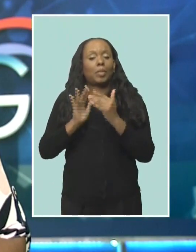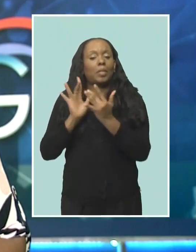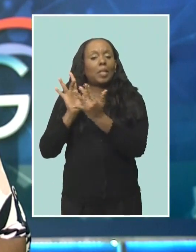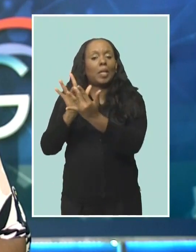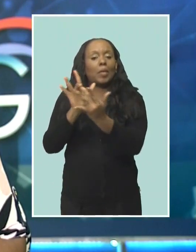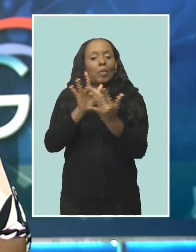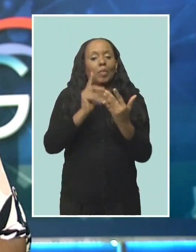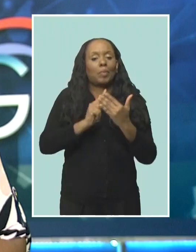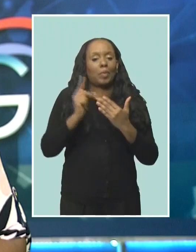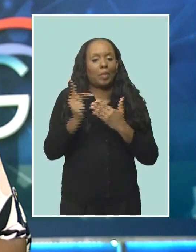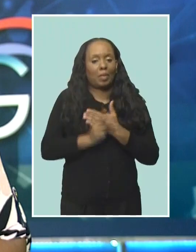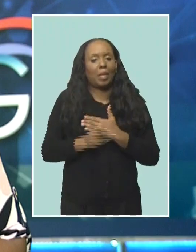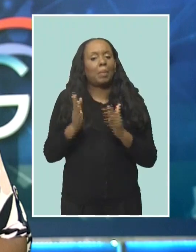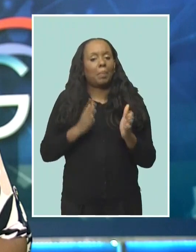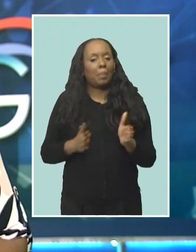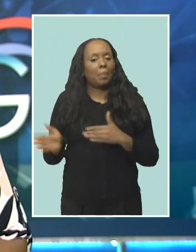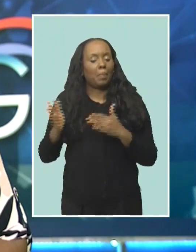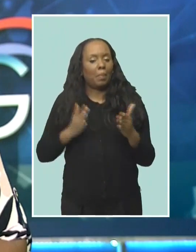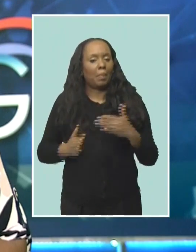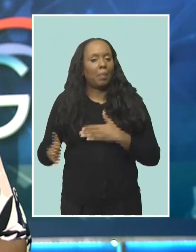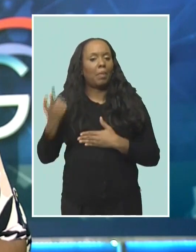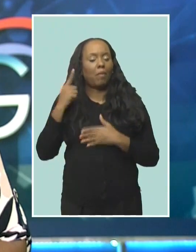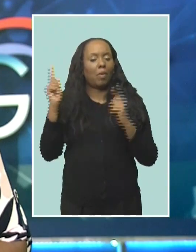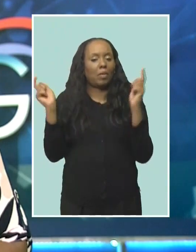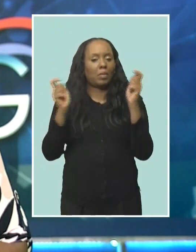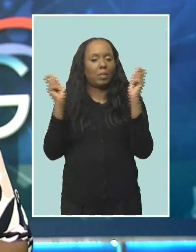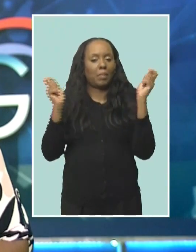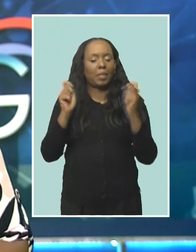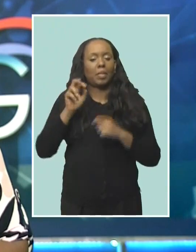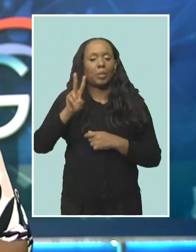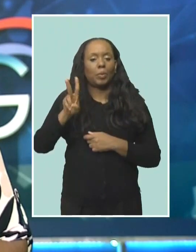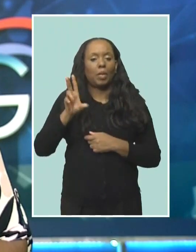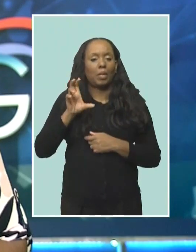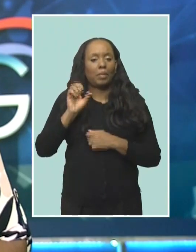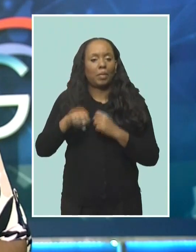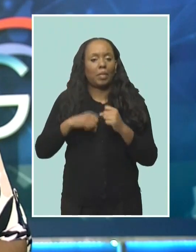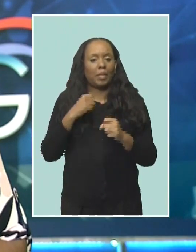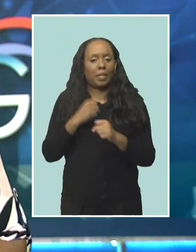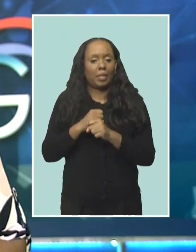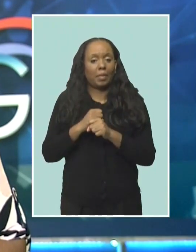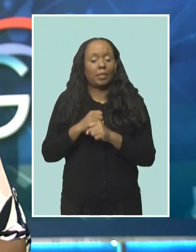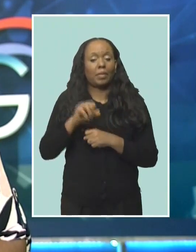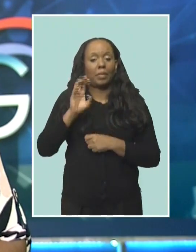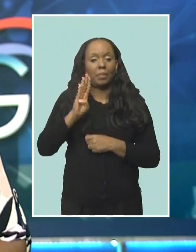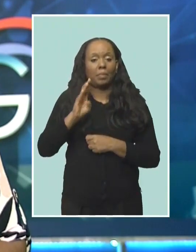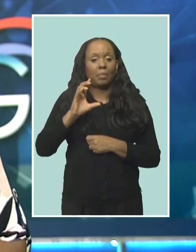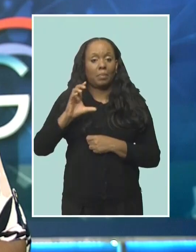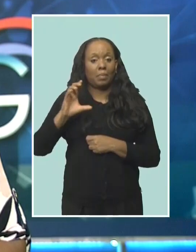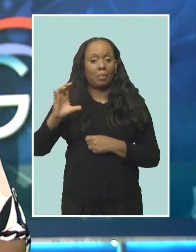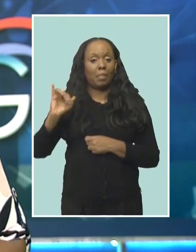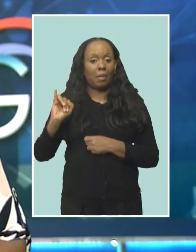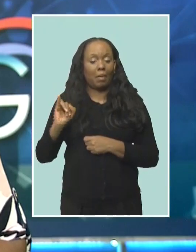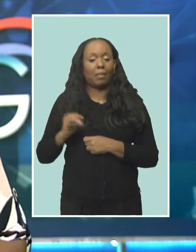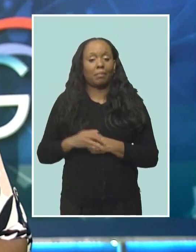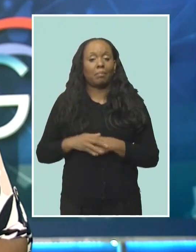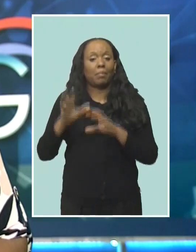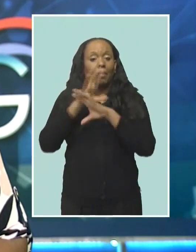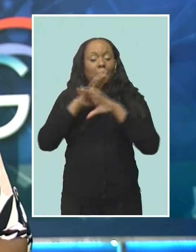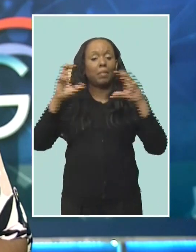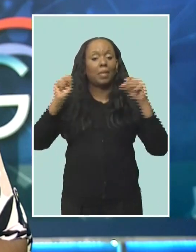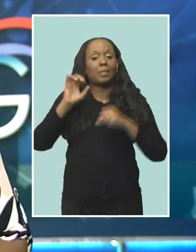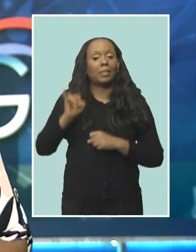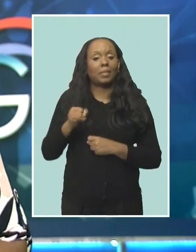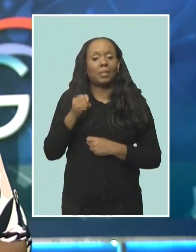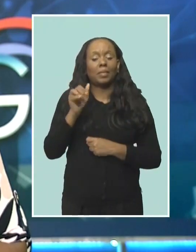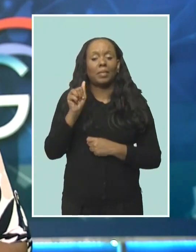are among the events planned to mark the 200th anniversary of the Barbados Chamber of Commerce and Industry, BCCI.